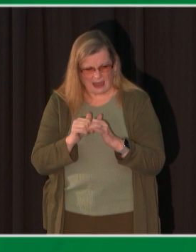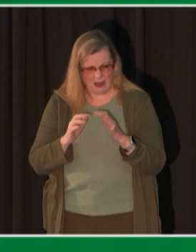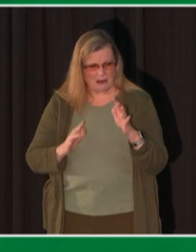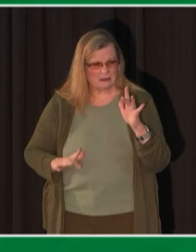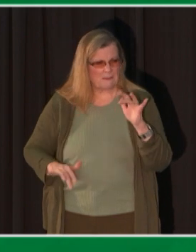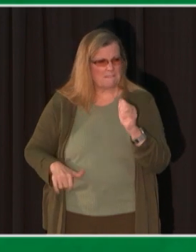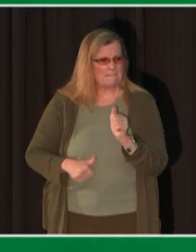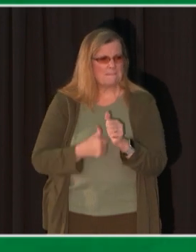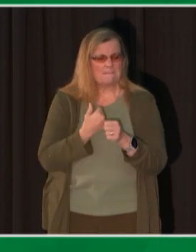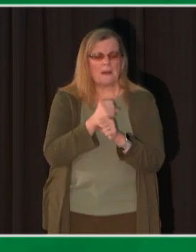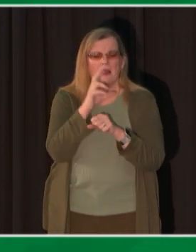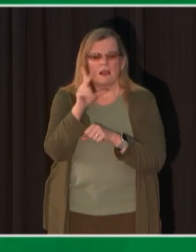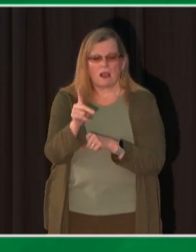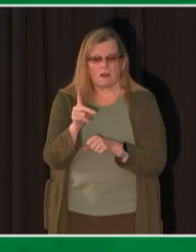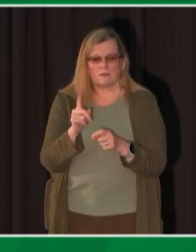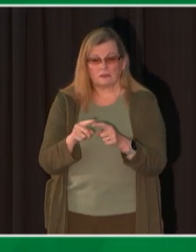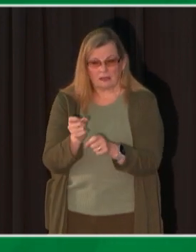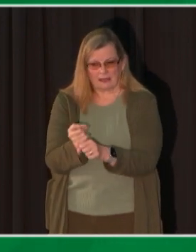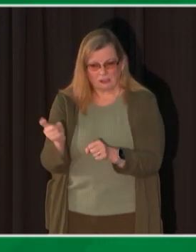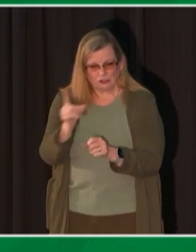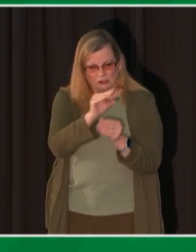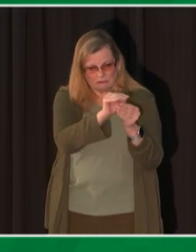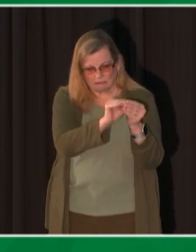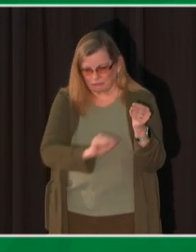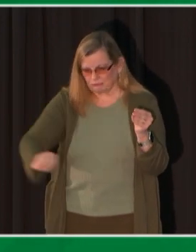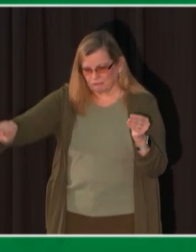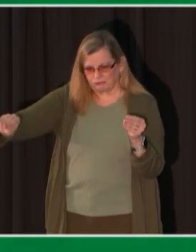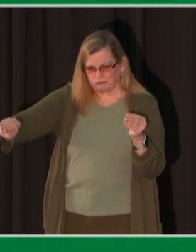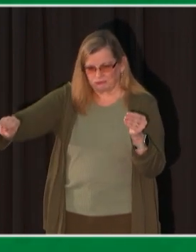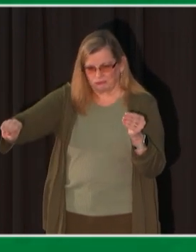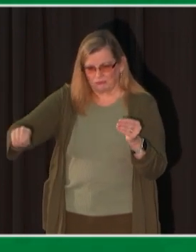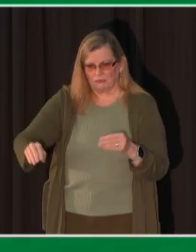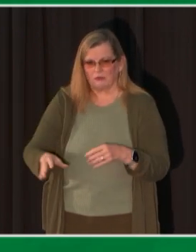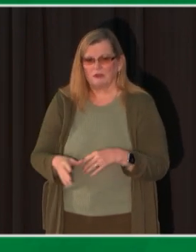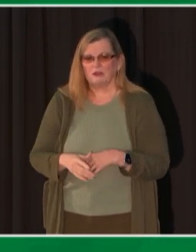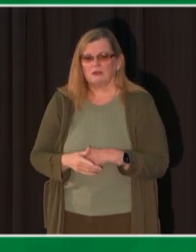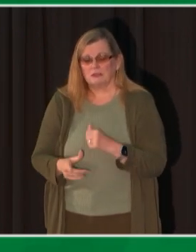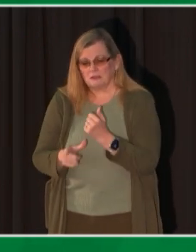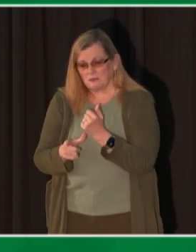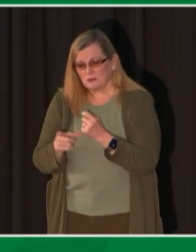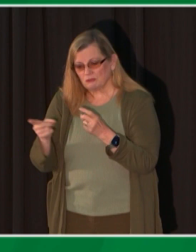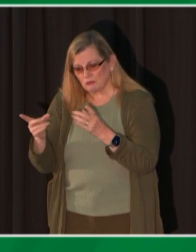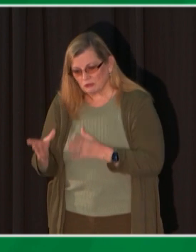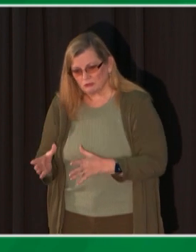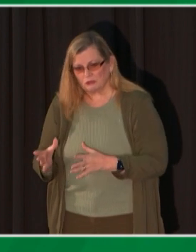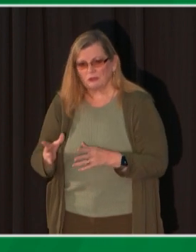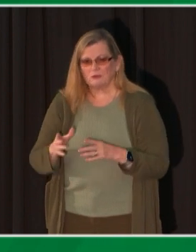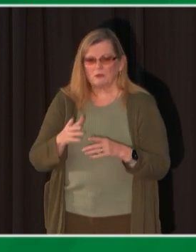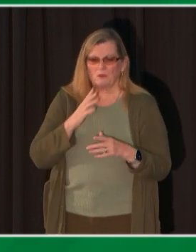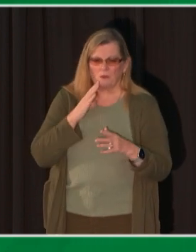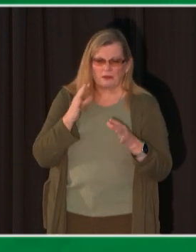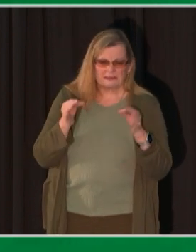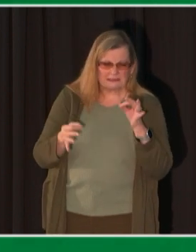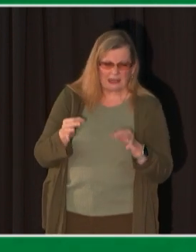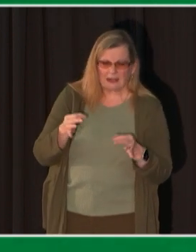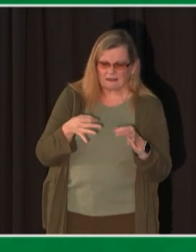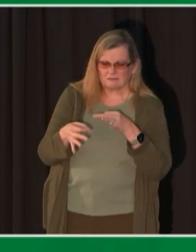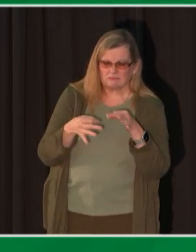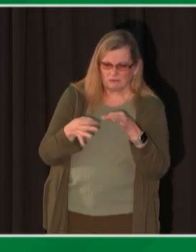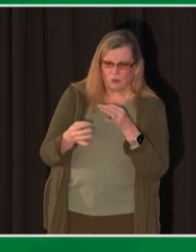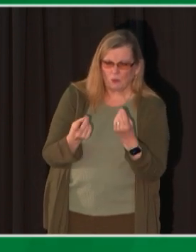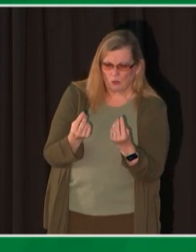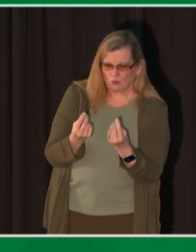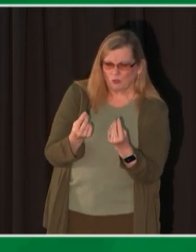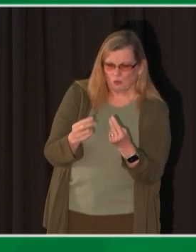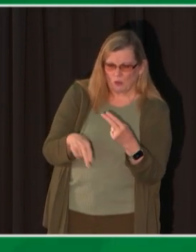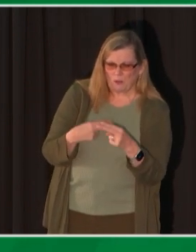year. So the chancellor and our public education team will be able to say more about that schedule and